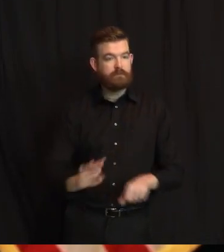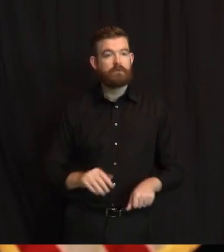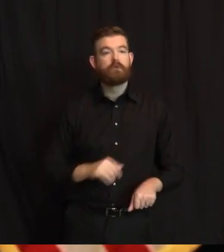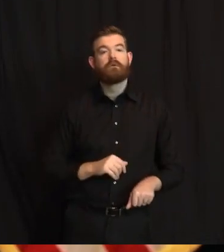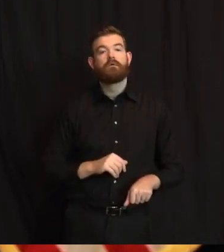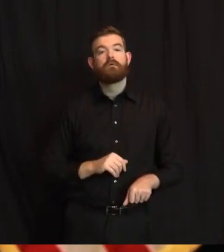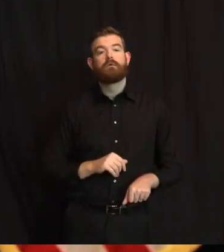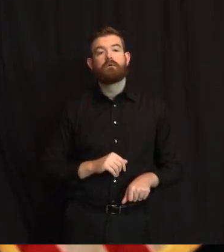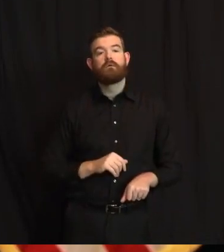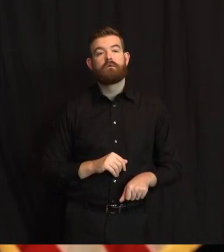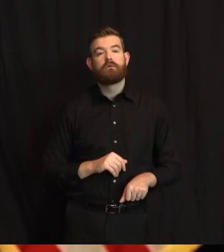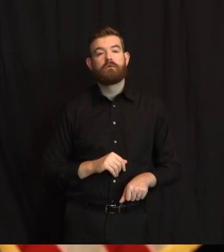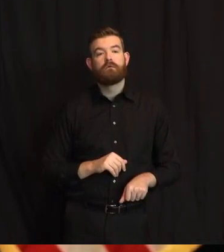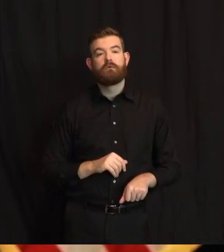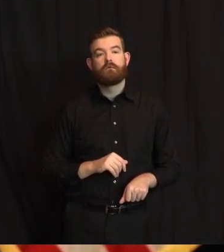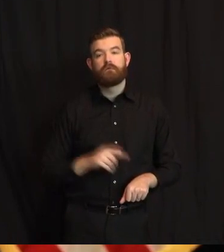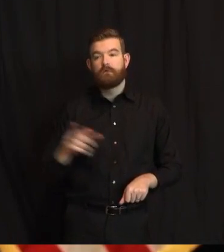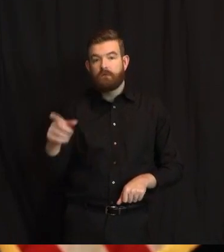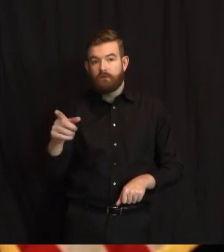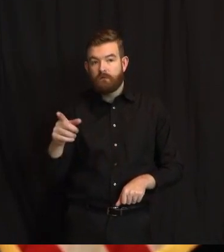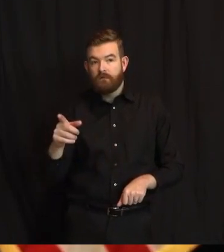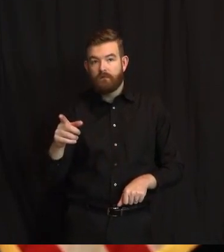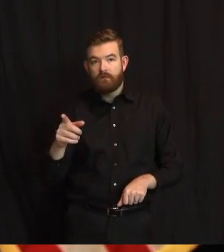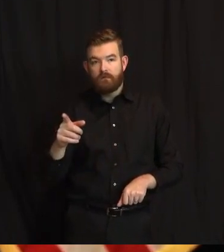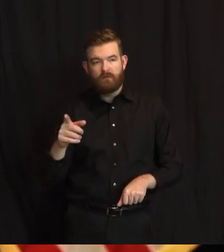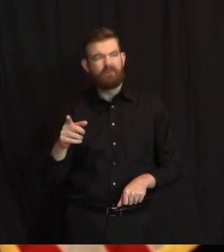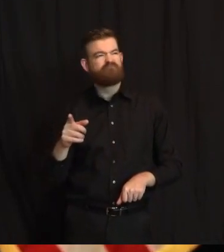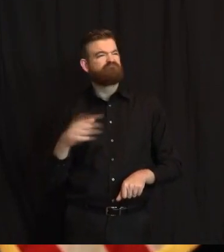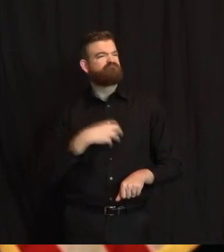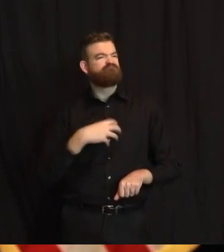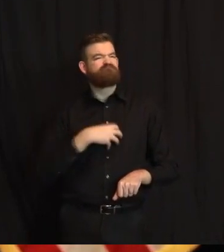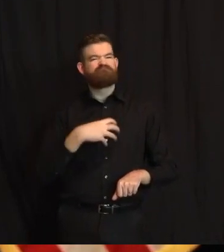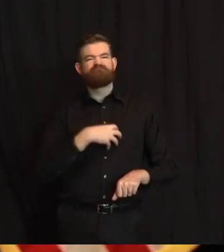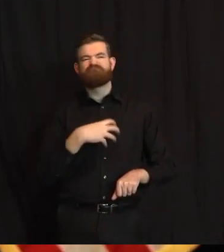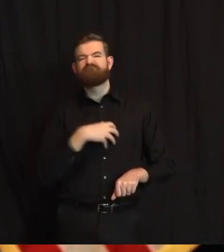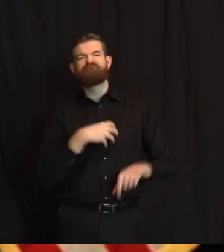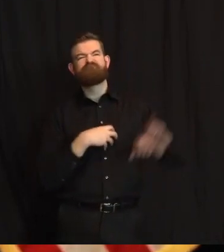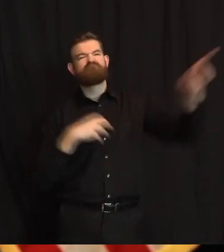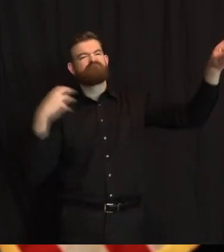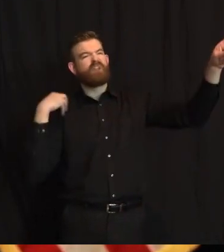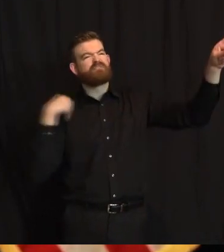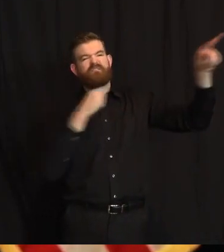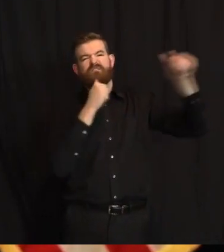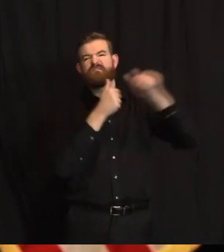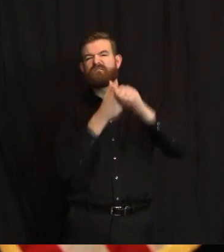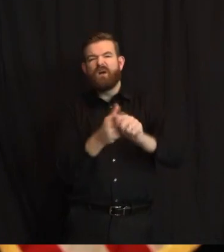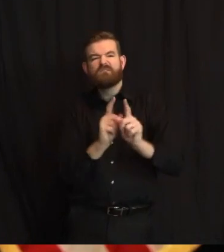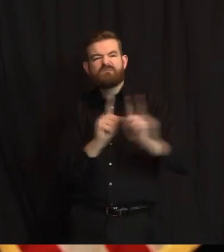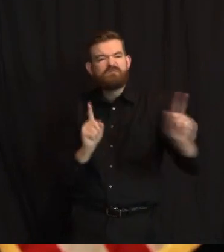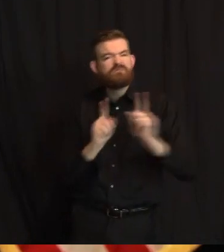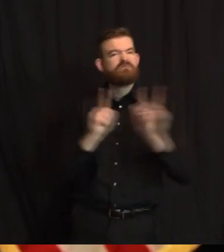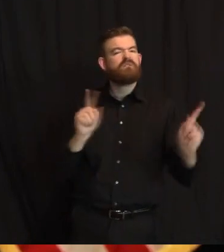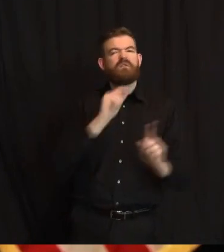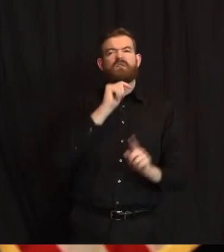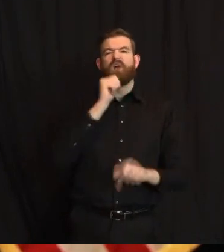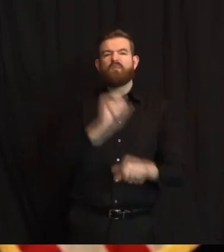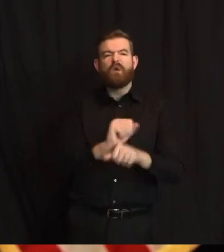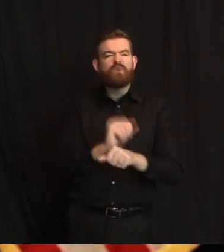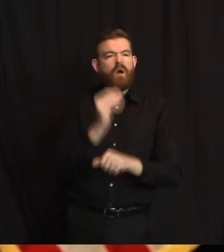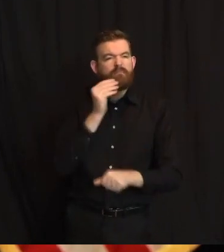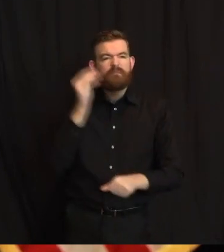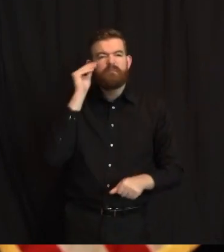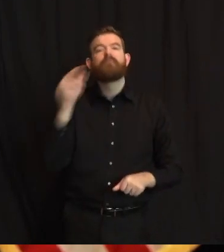who's not practicing, enforcing social distancing or work from home rules, go on covid19.nj.gov, find that page and let us